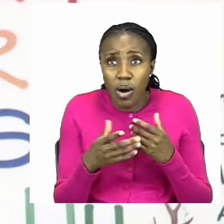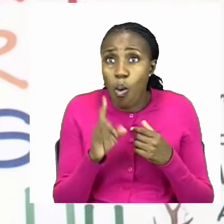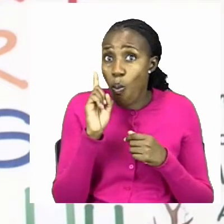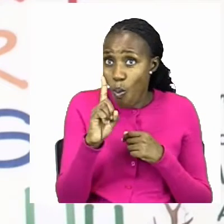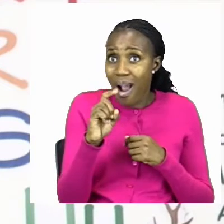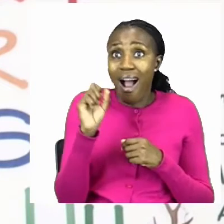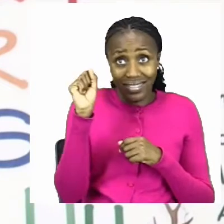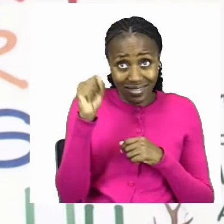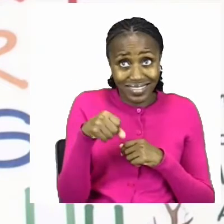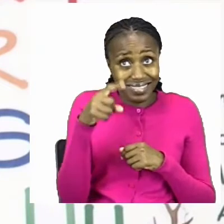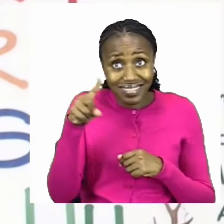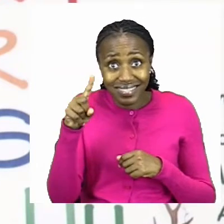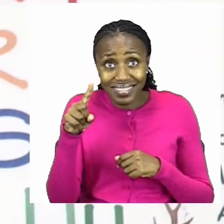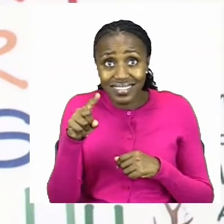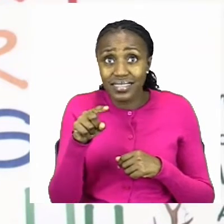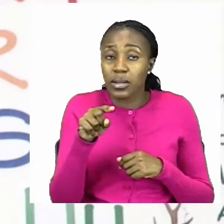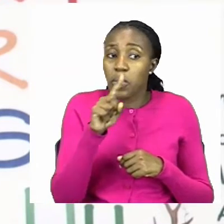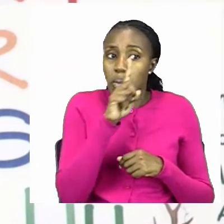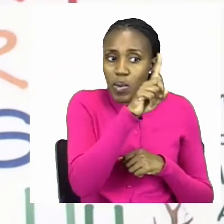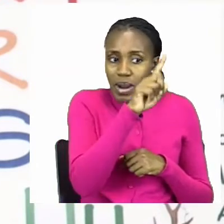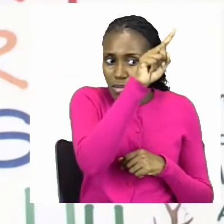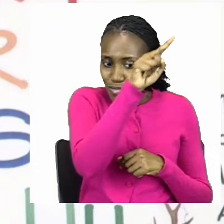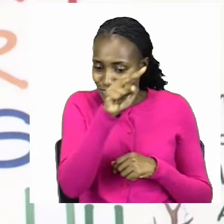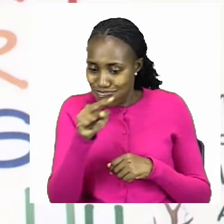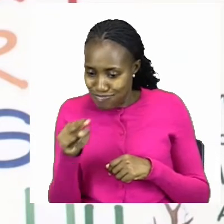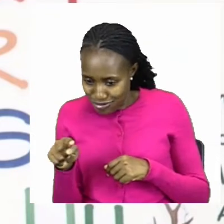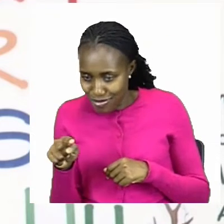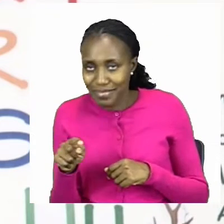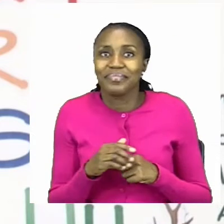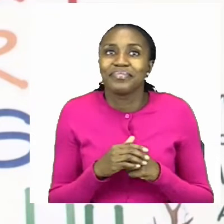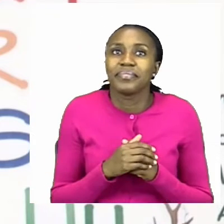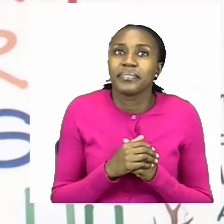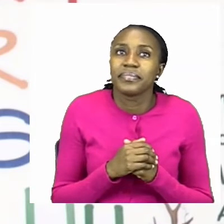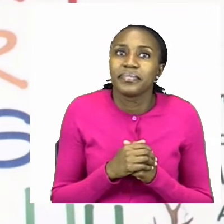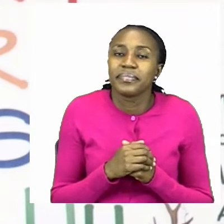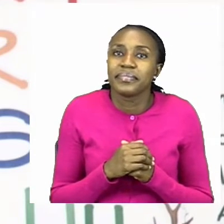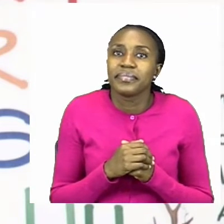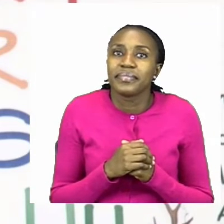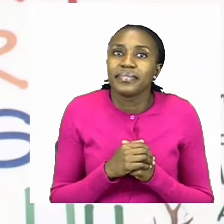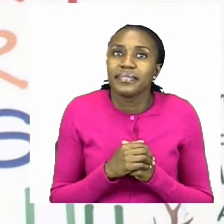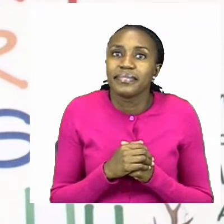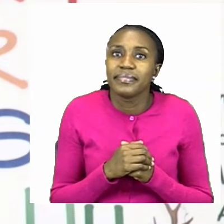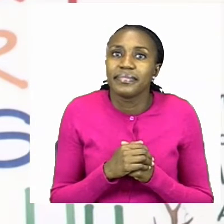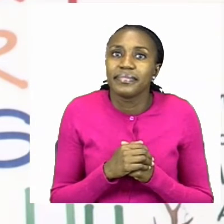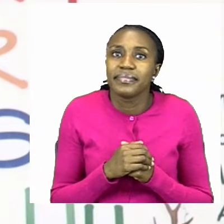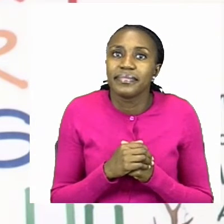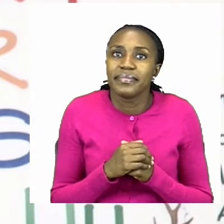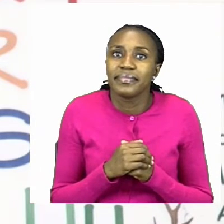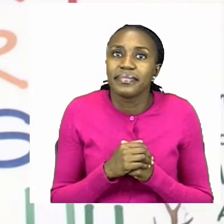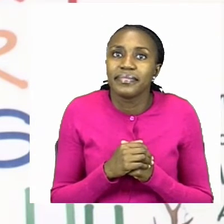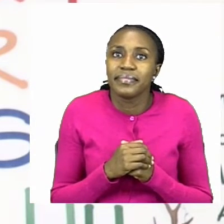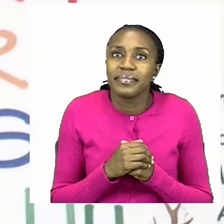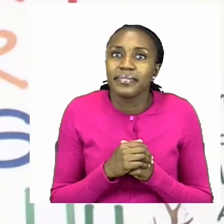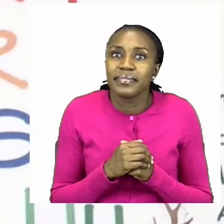Only 1. So now we have a match for number 1. So you take your pencils and you